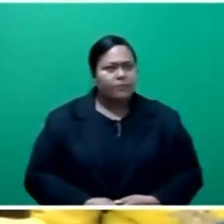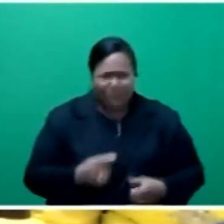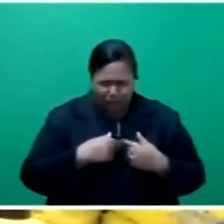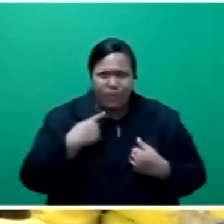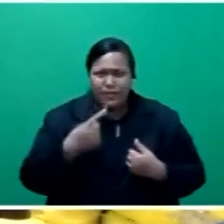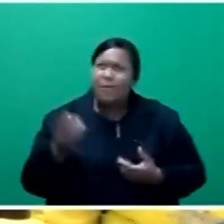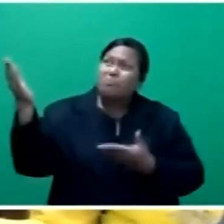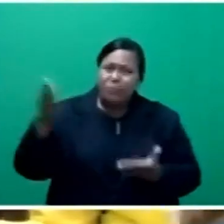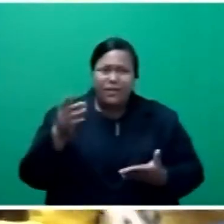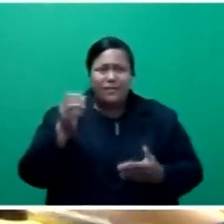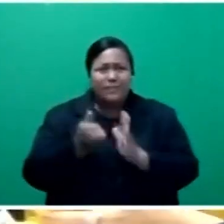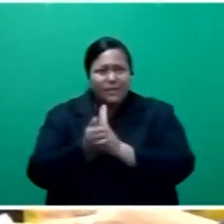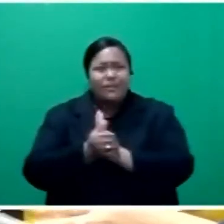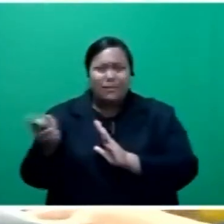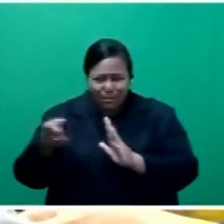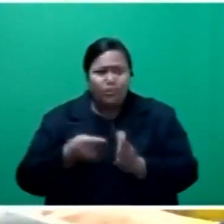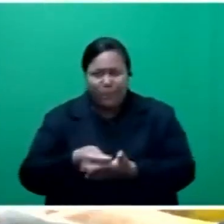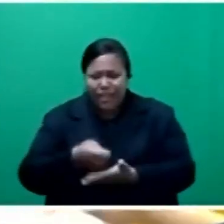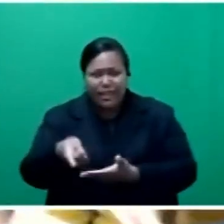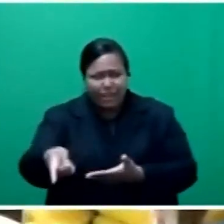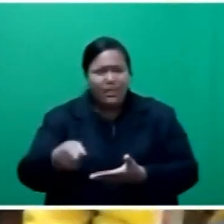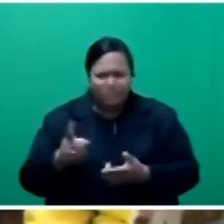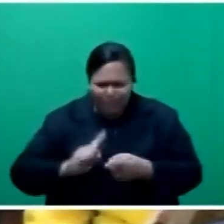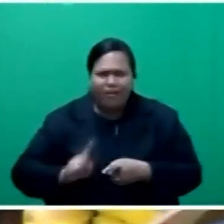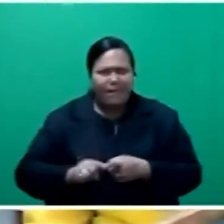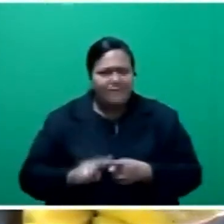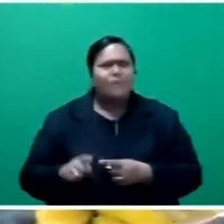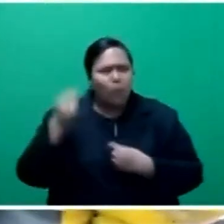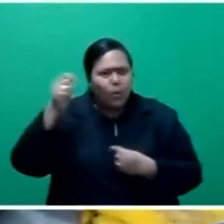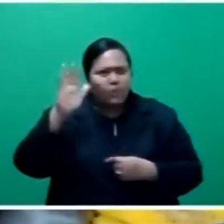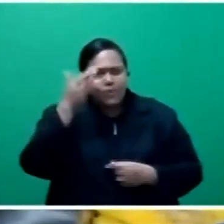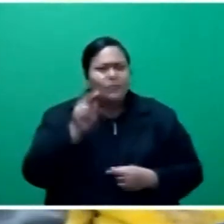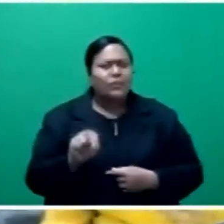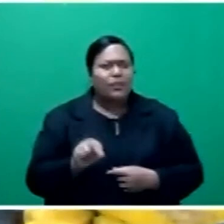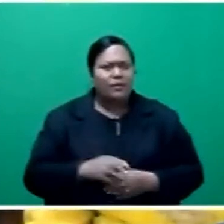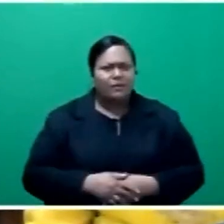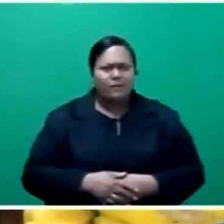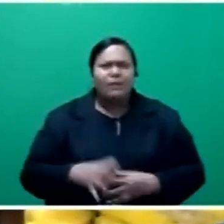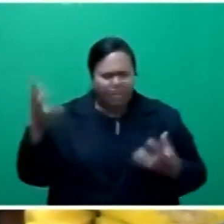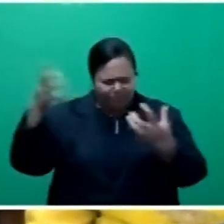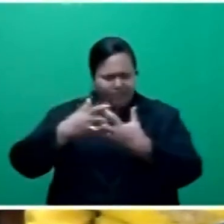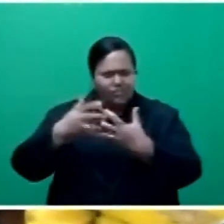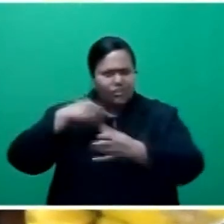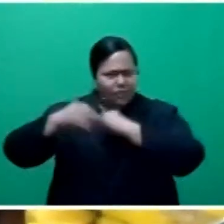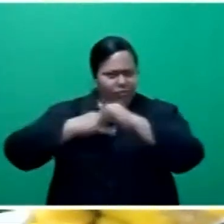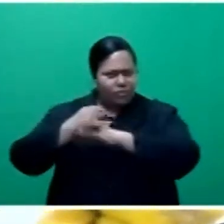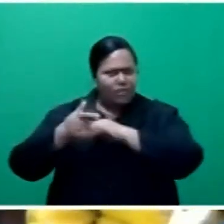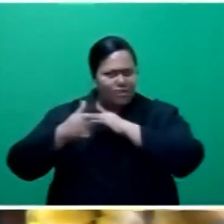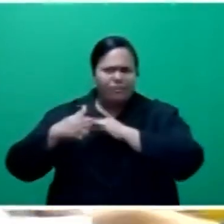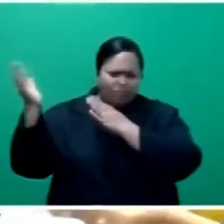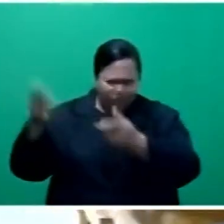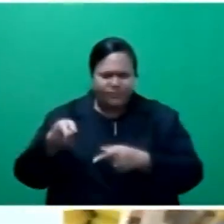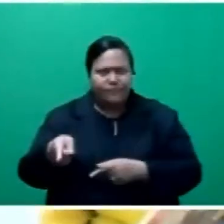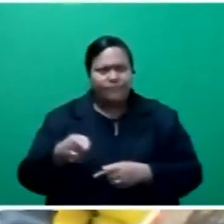these entities to pay for it. Just hurry it along. They're independent auditors. They adhere to international standards. Get them to do it.